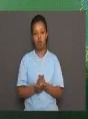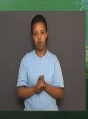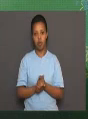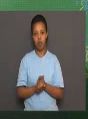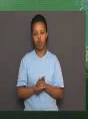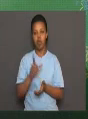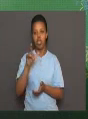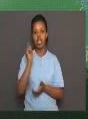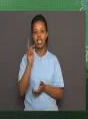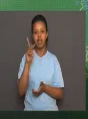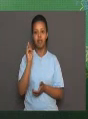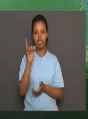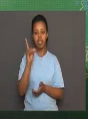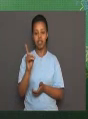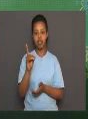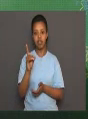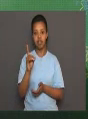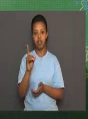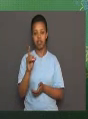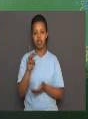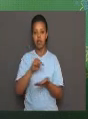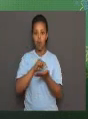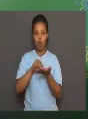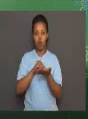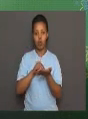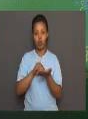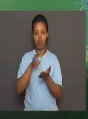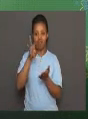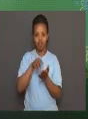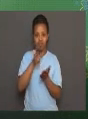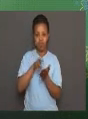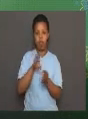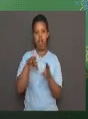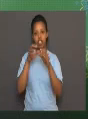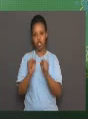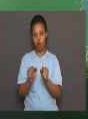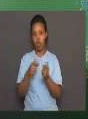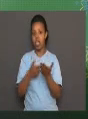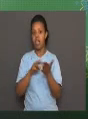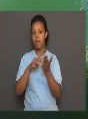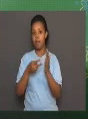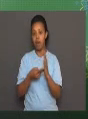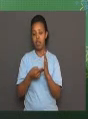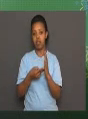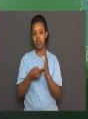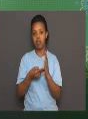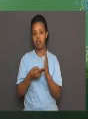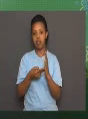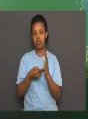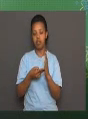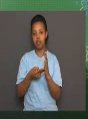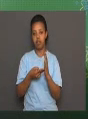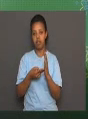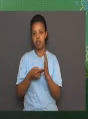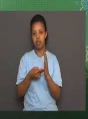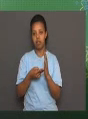Lipids are storage molecules, which means they do not function